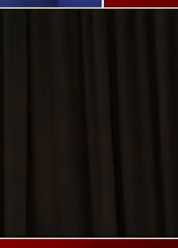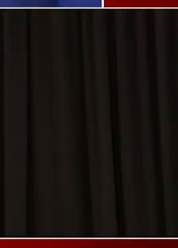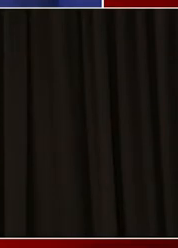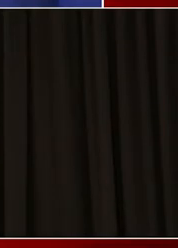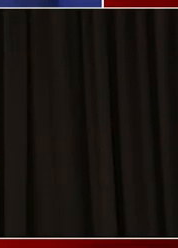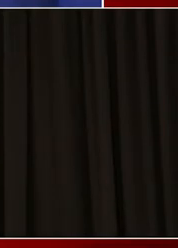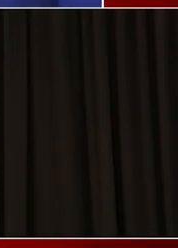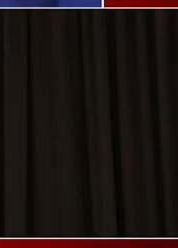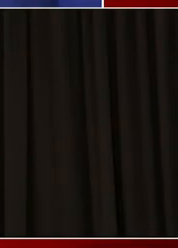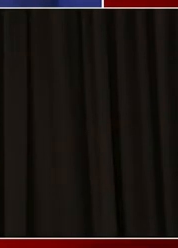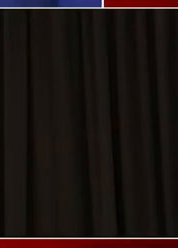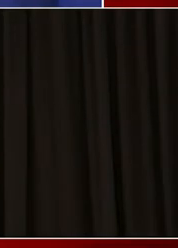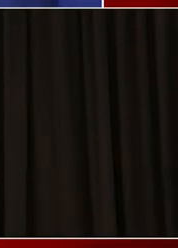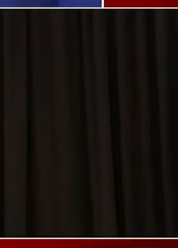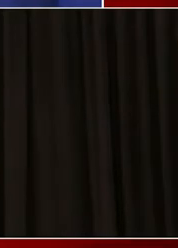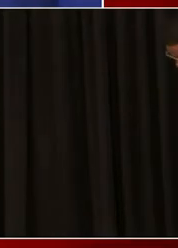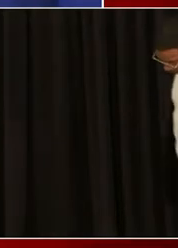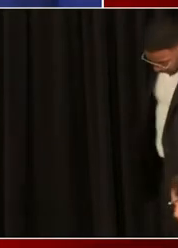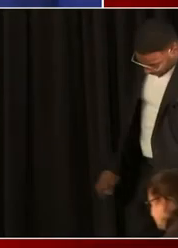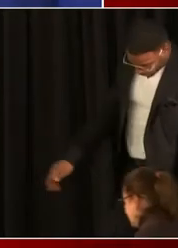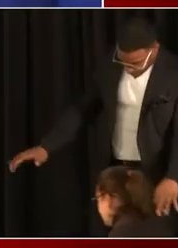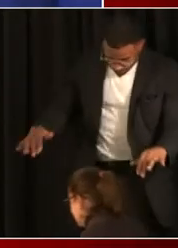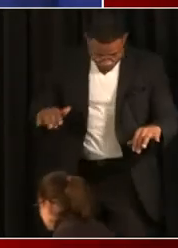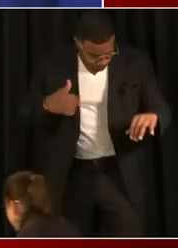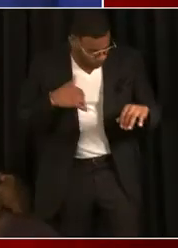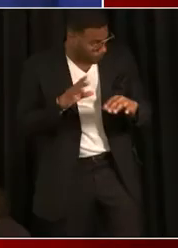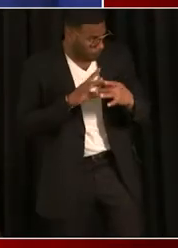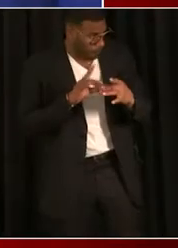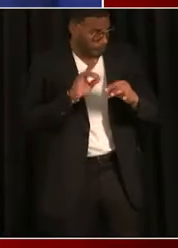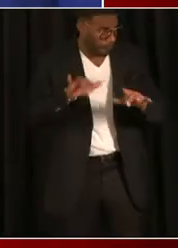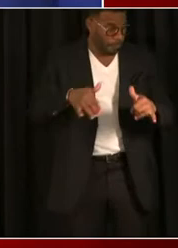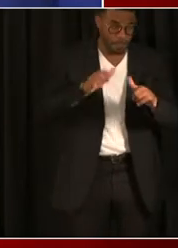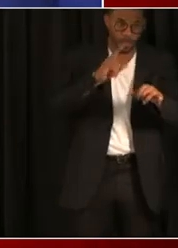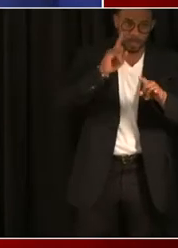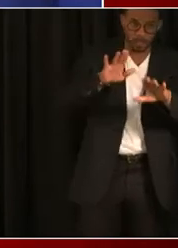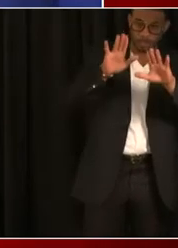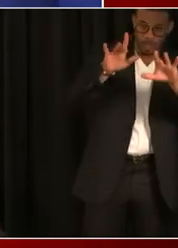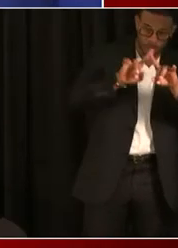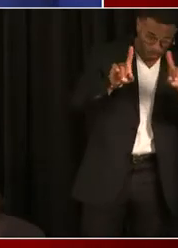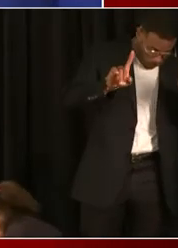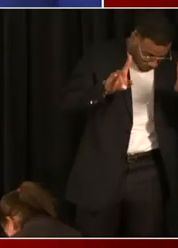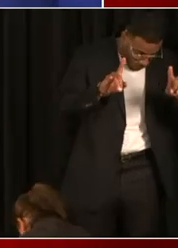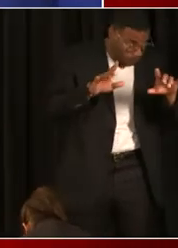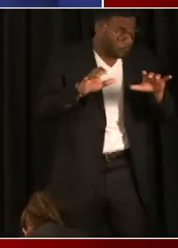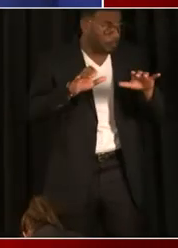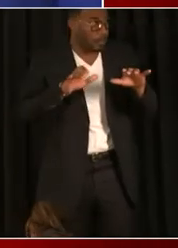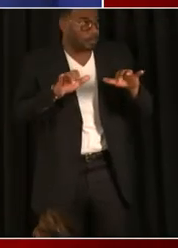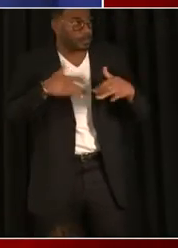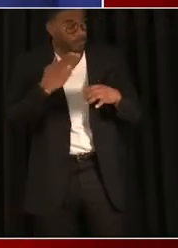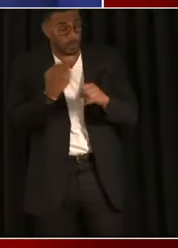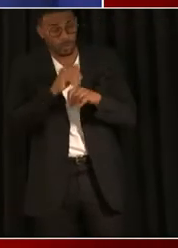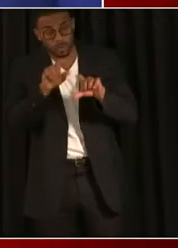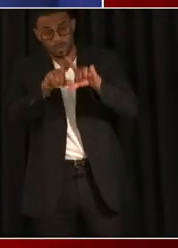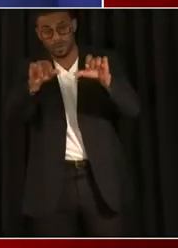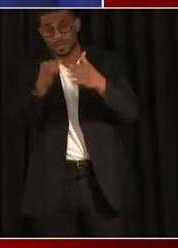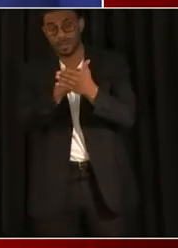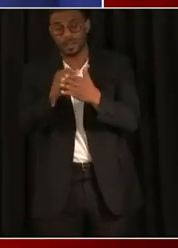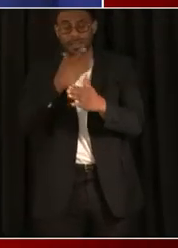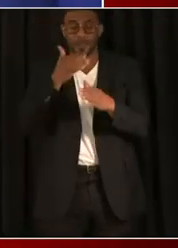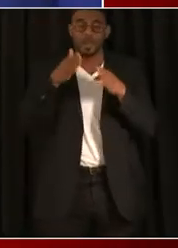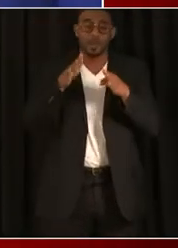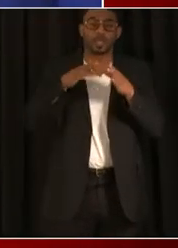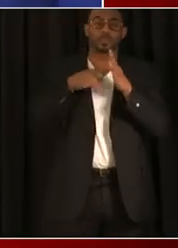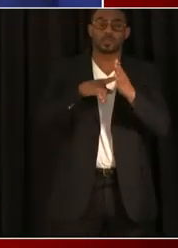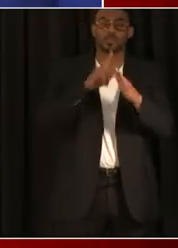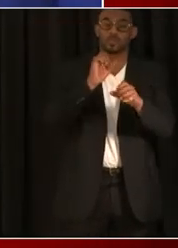up for some of these places. And that's, as I said earlier, the thumbs up are fantastic, but the, using your credit card